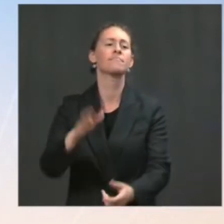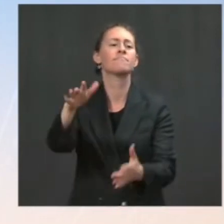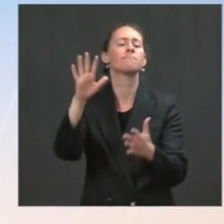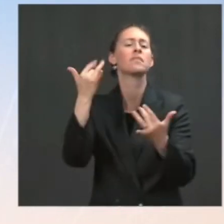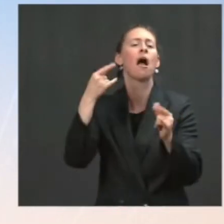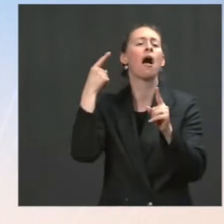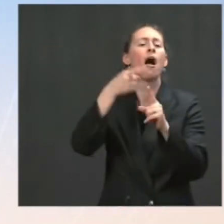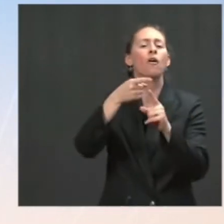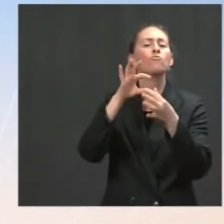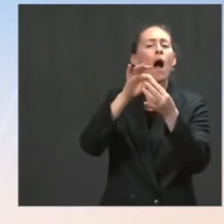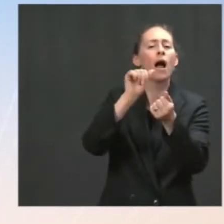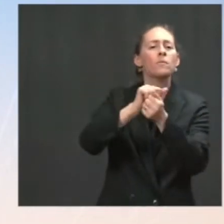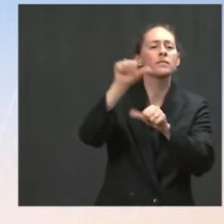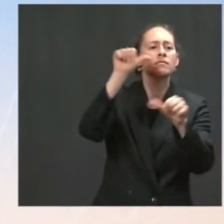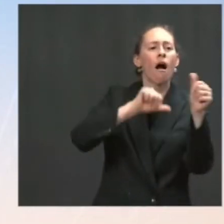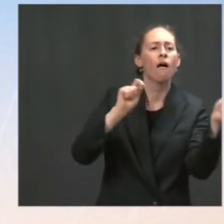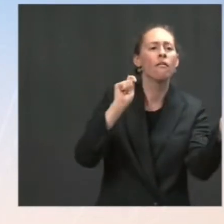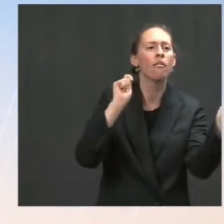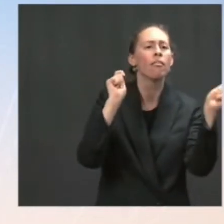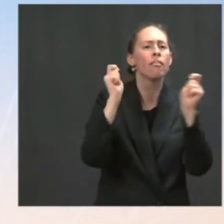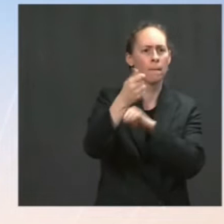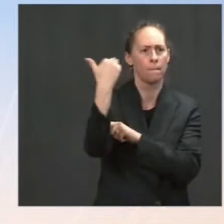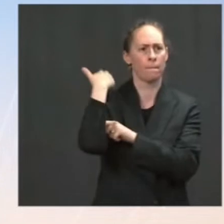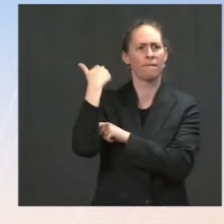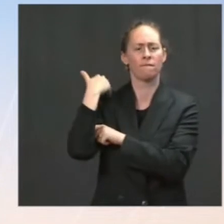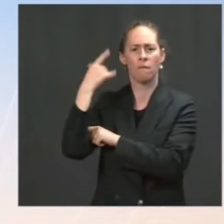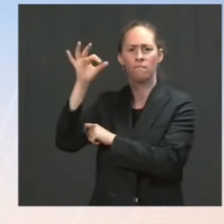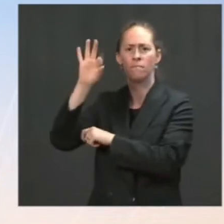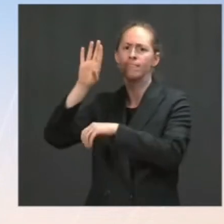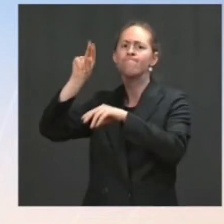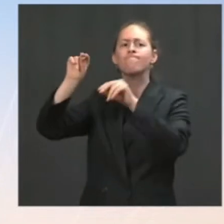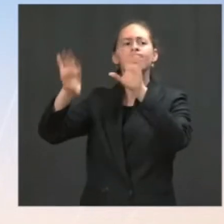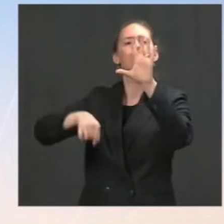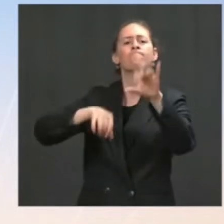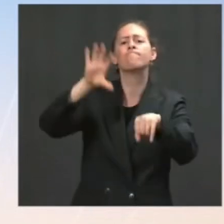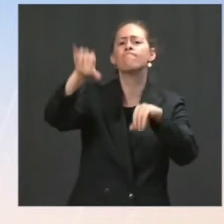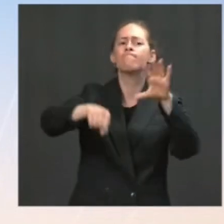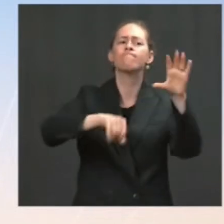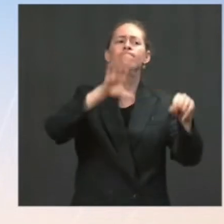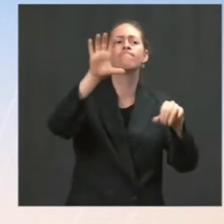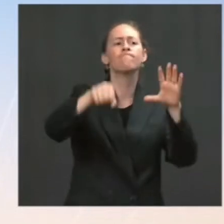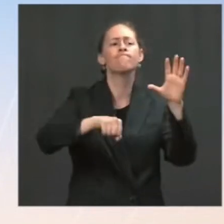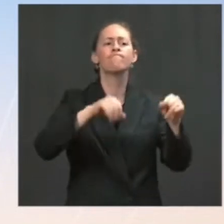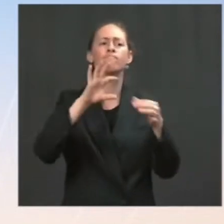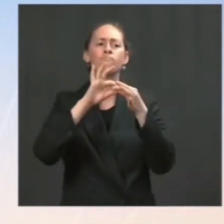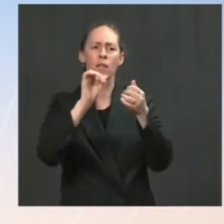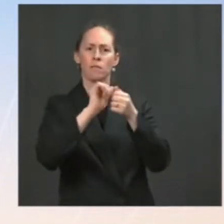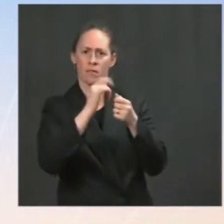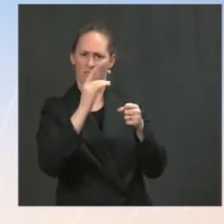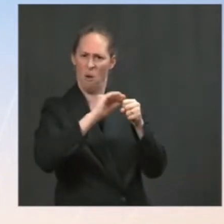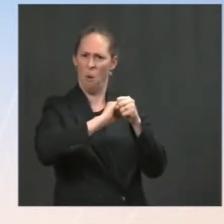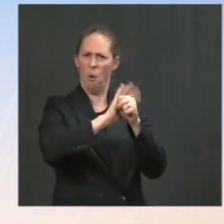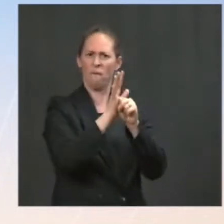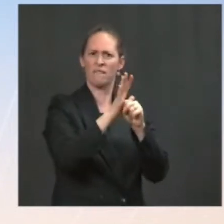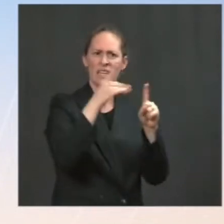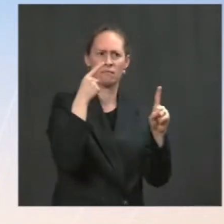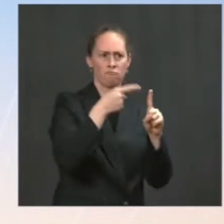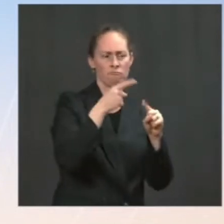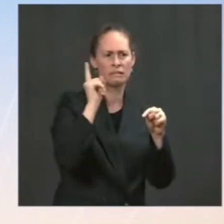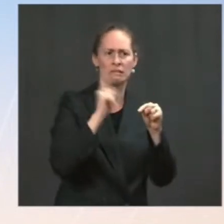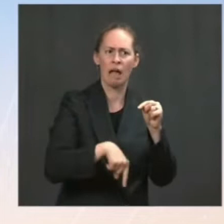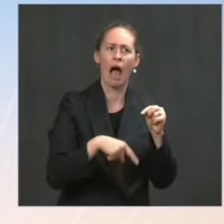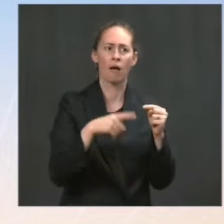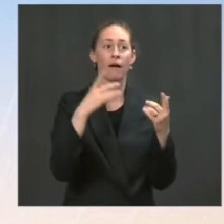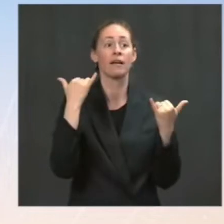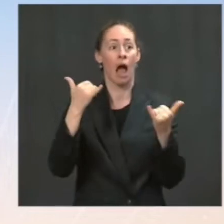used to block people from posting that COVID may have originated for a lab. That is something this president now